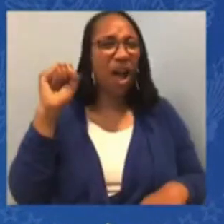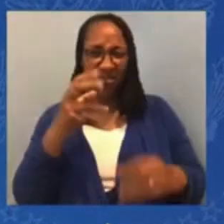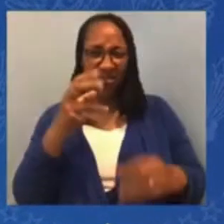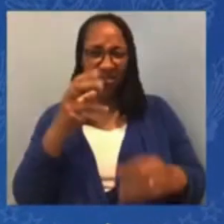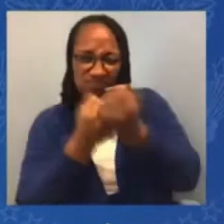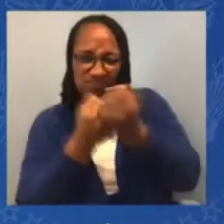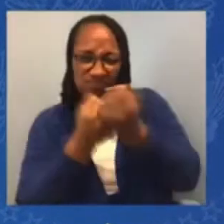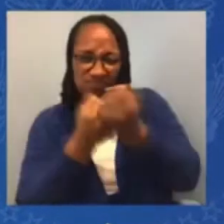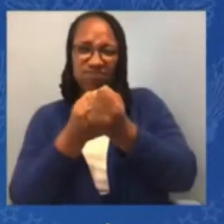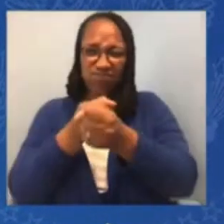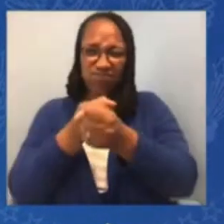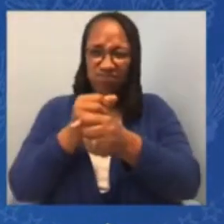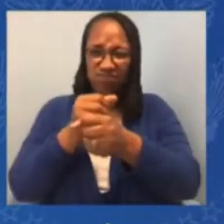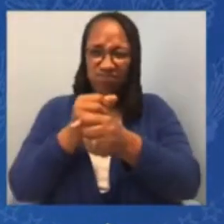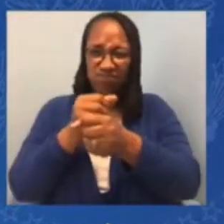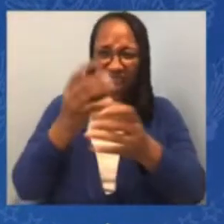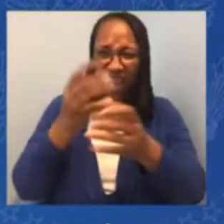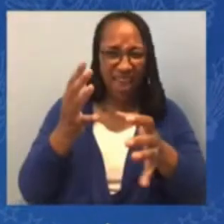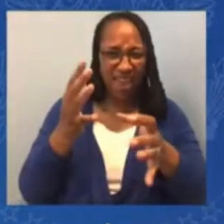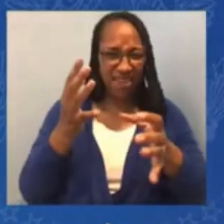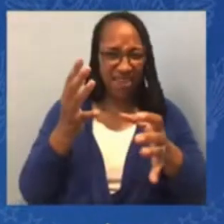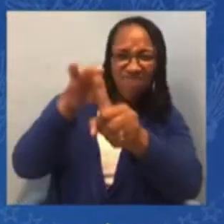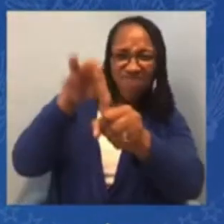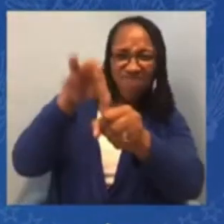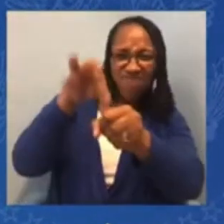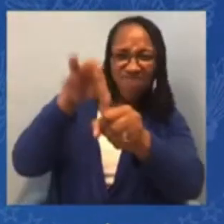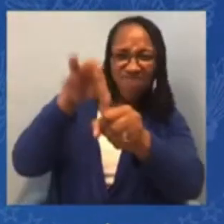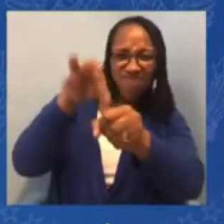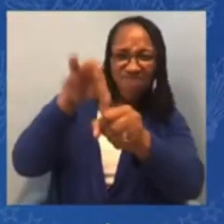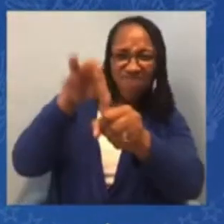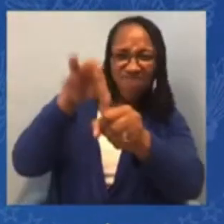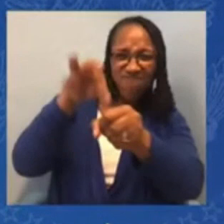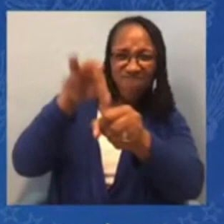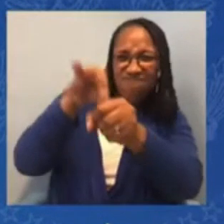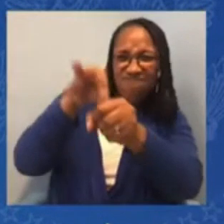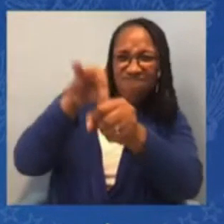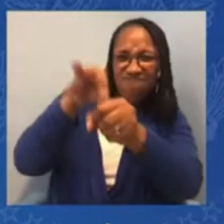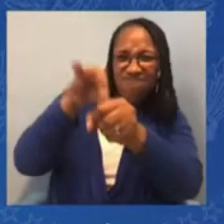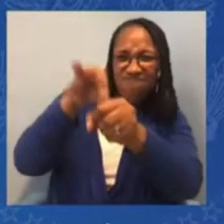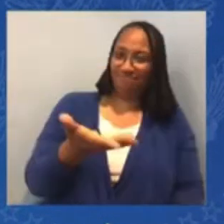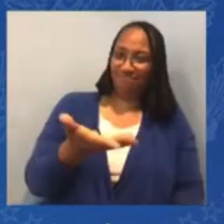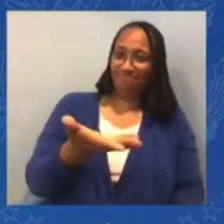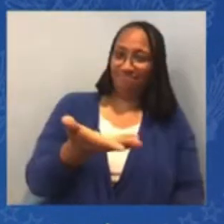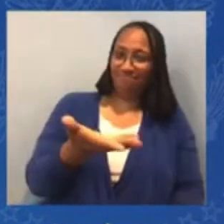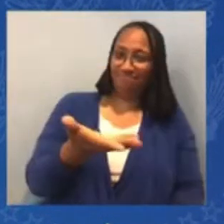Look at all the mothers organizing all across the country. Listen to the young